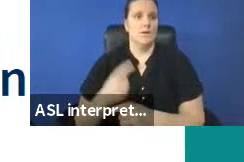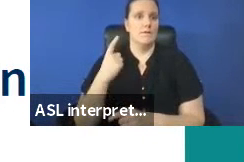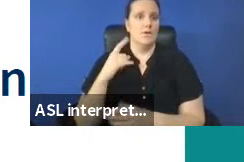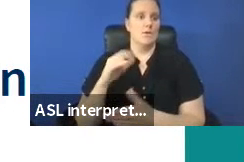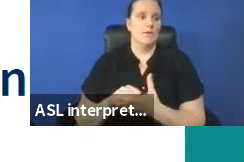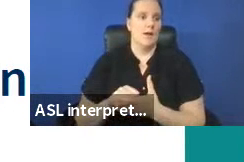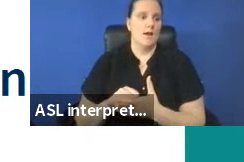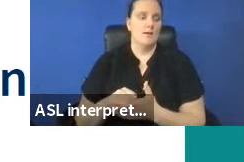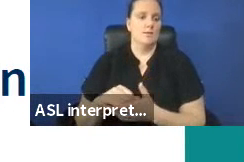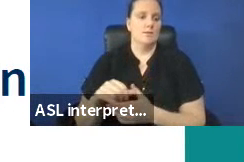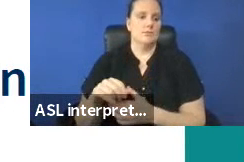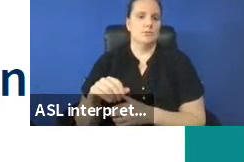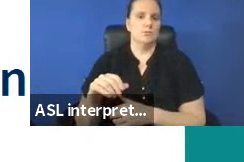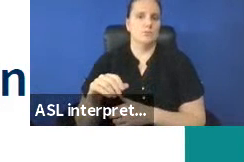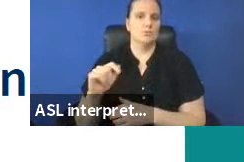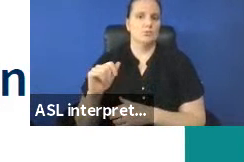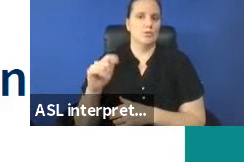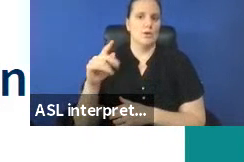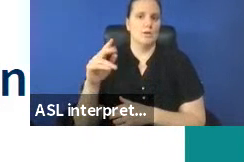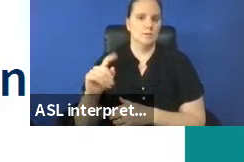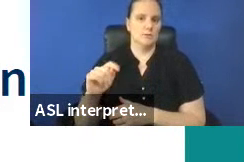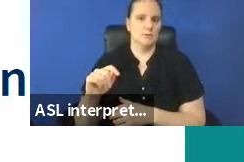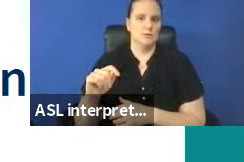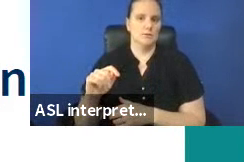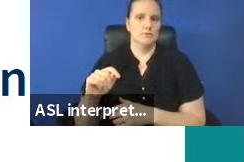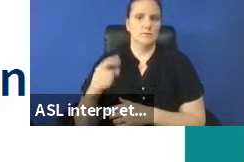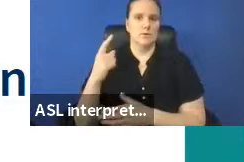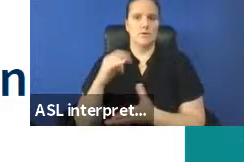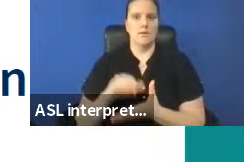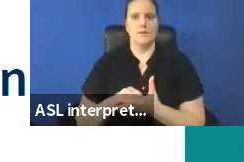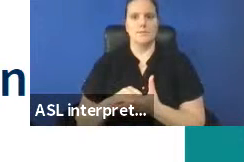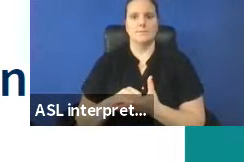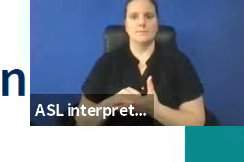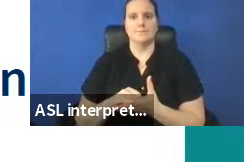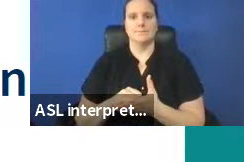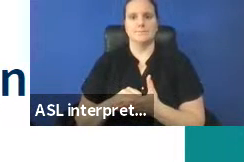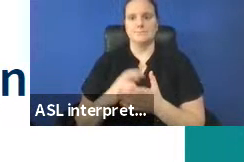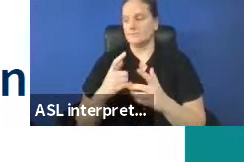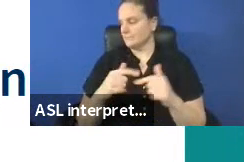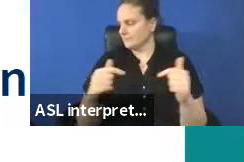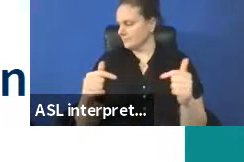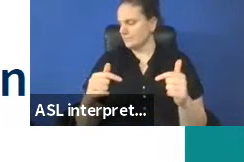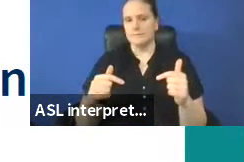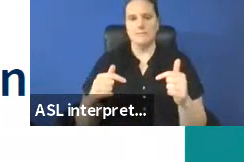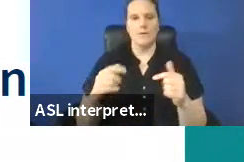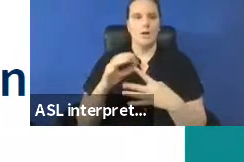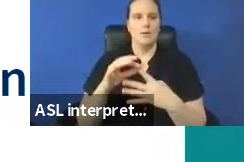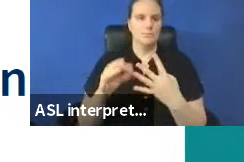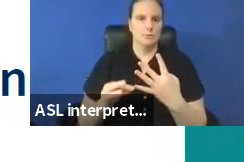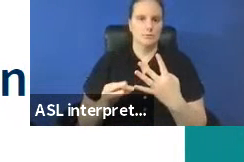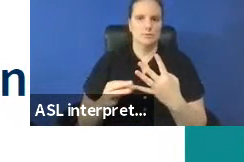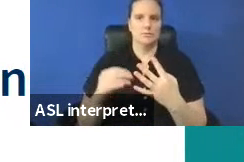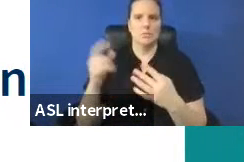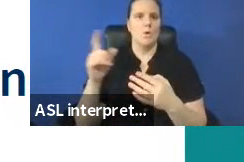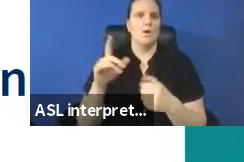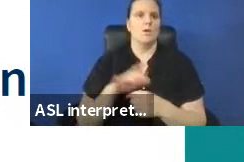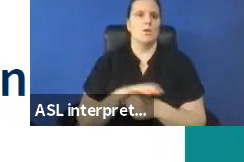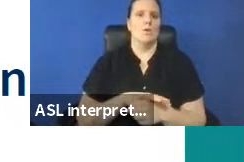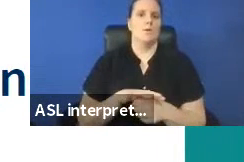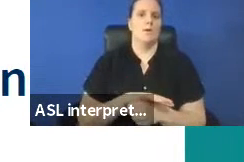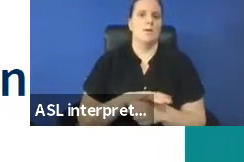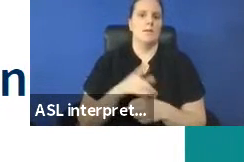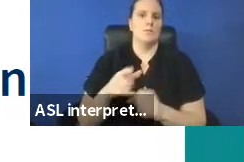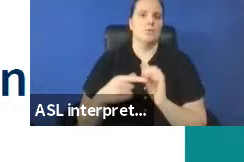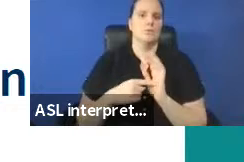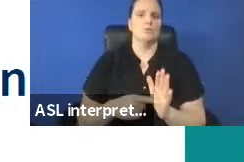and the multi-use path will still be included, and we're studying various options of where those are located. This one is showing